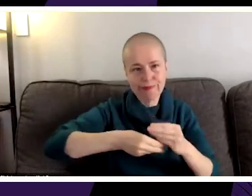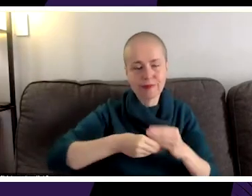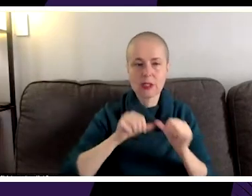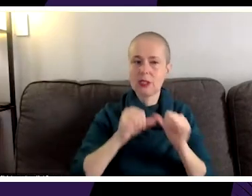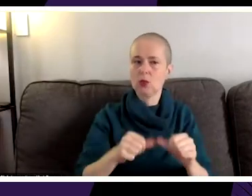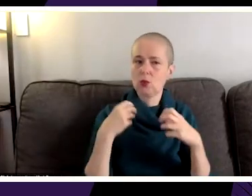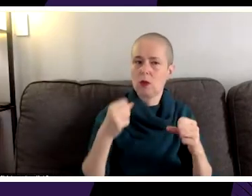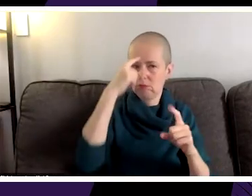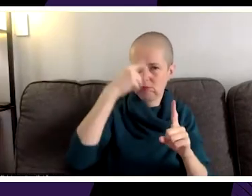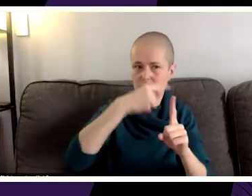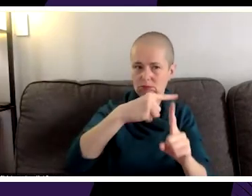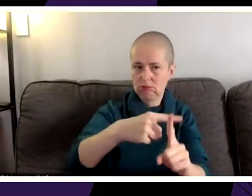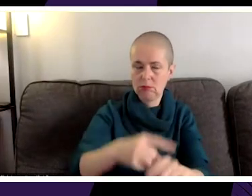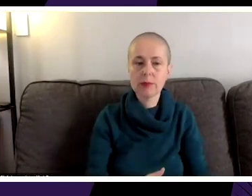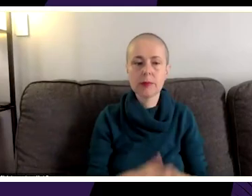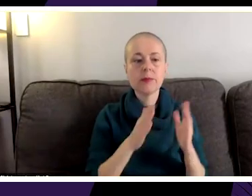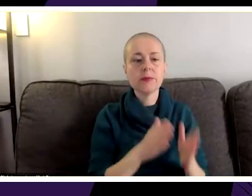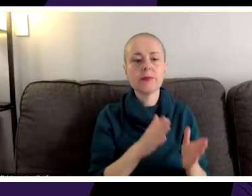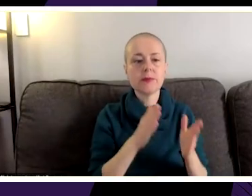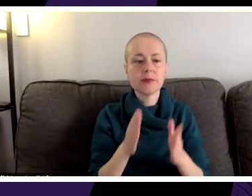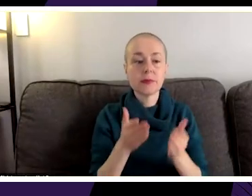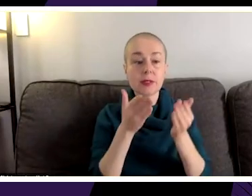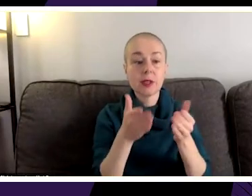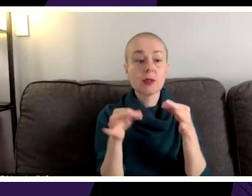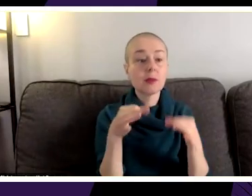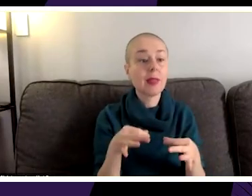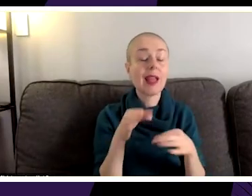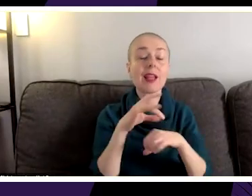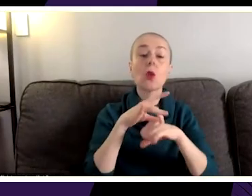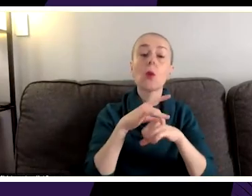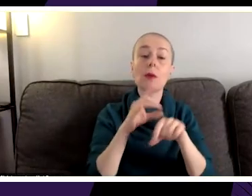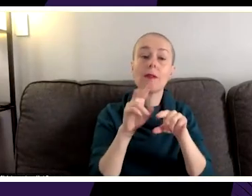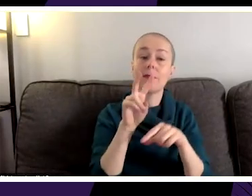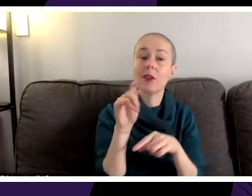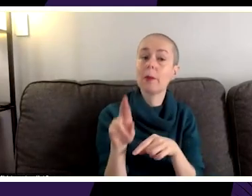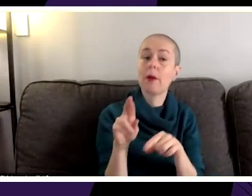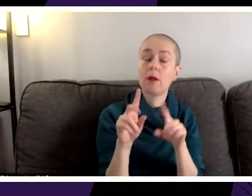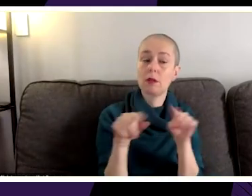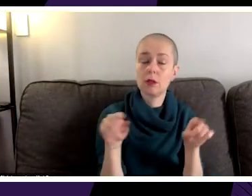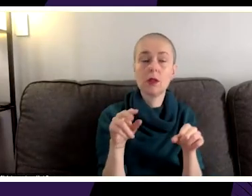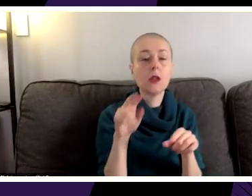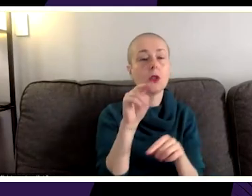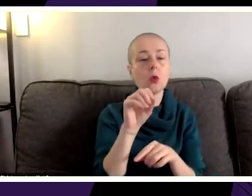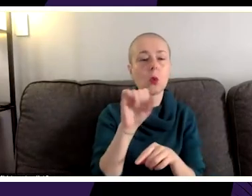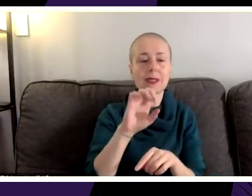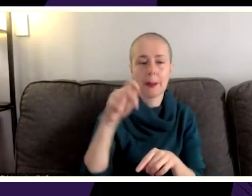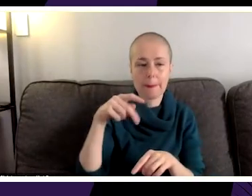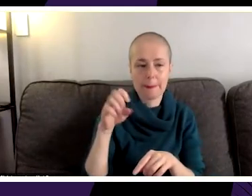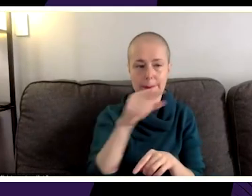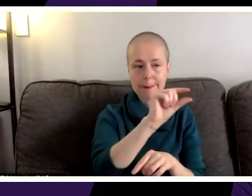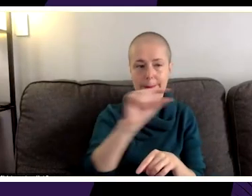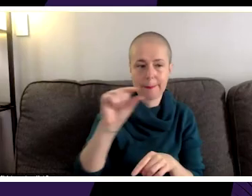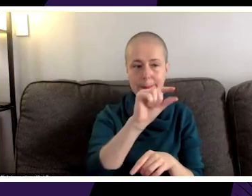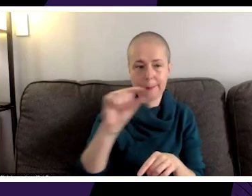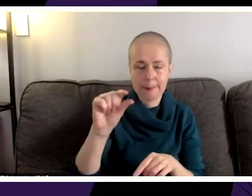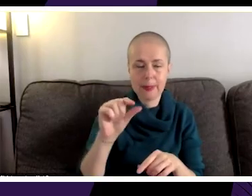talk about context-aware renaming. Let's say I have a global variable called noise scale at line 8, and it's also used again here